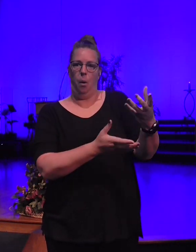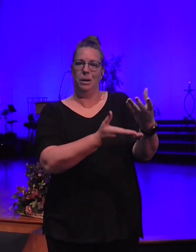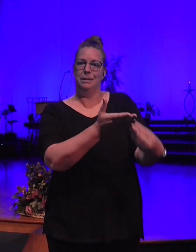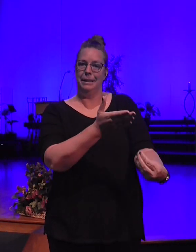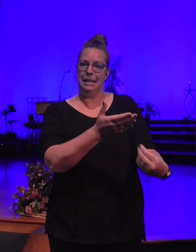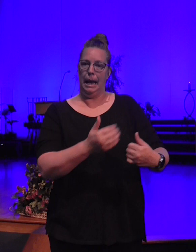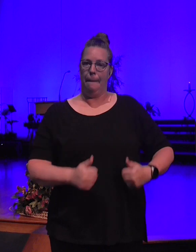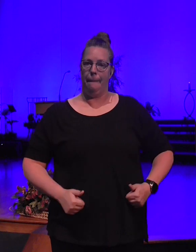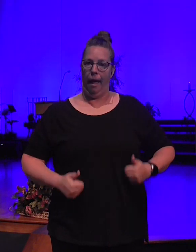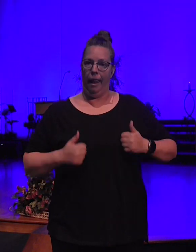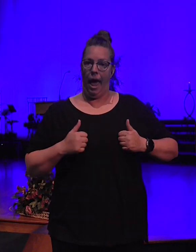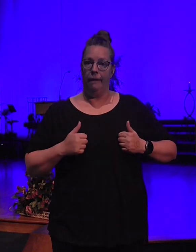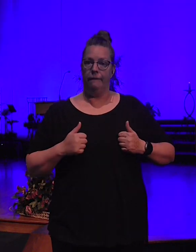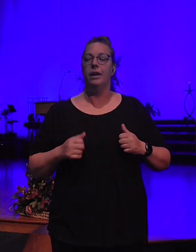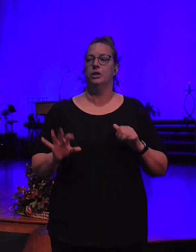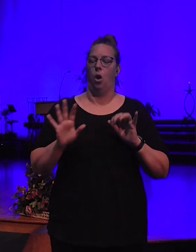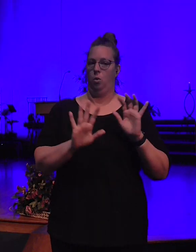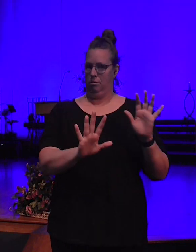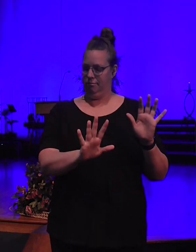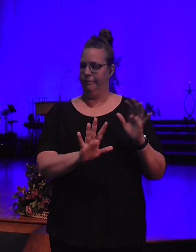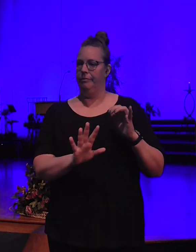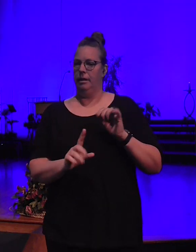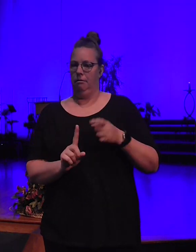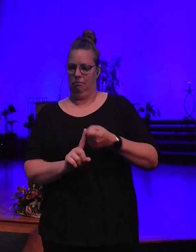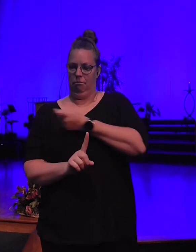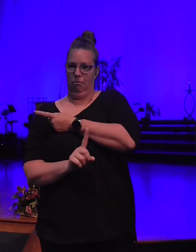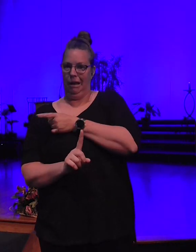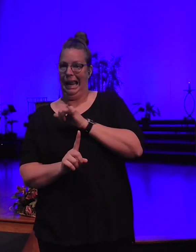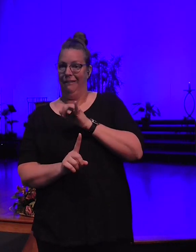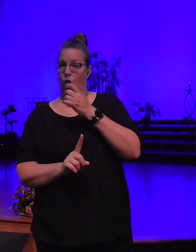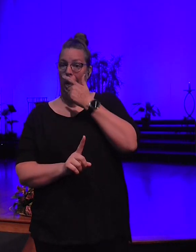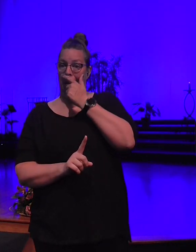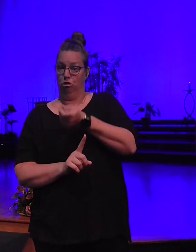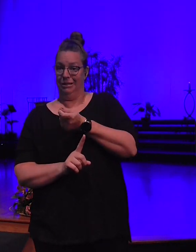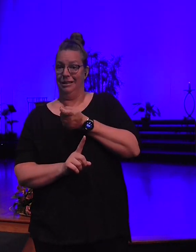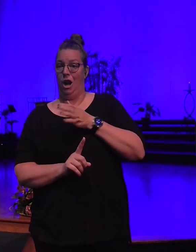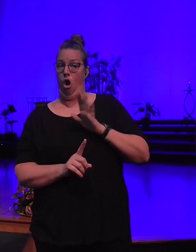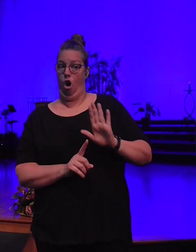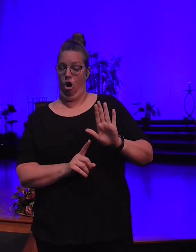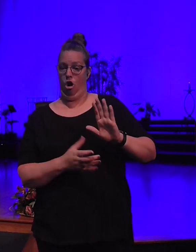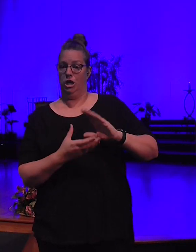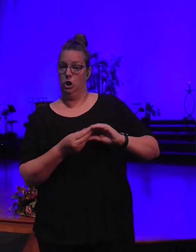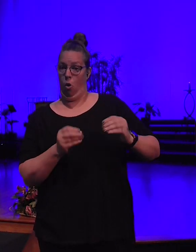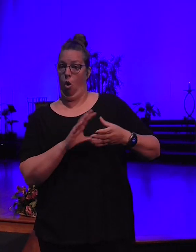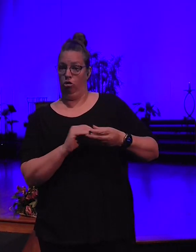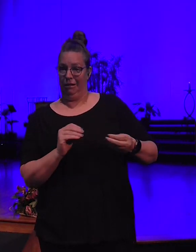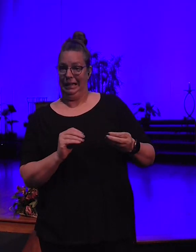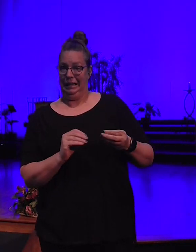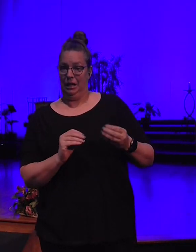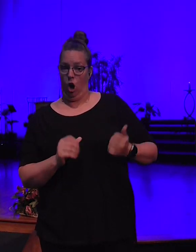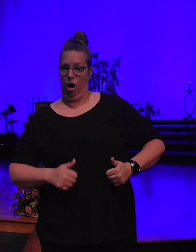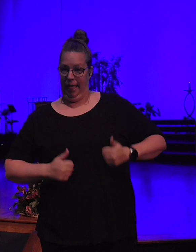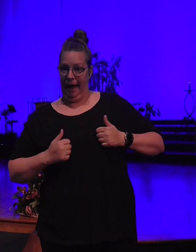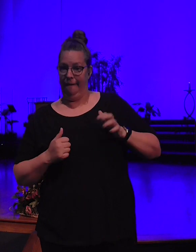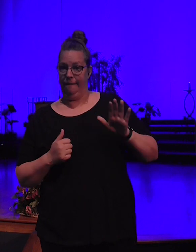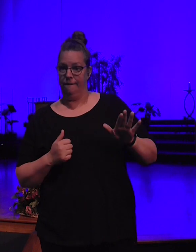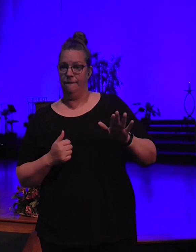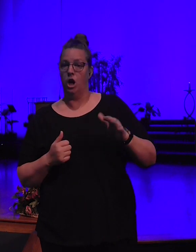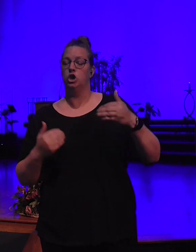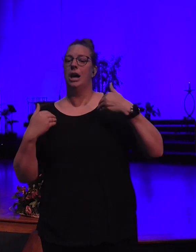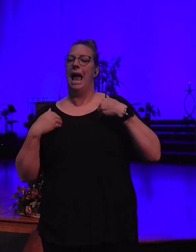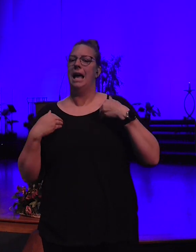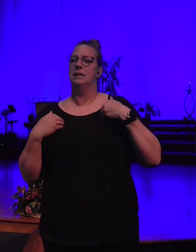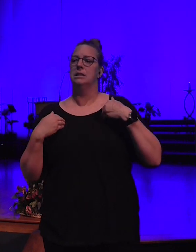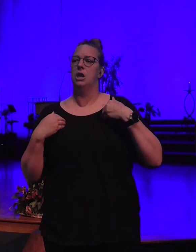plug, if you're interested in seeing her story, all the details of her story, she has a Super Soul Sunday